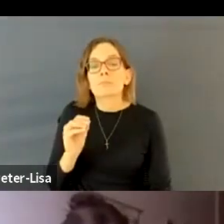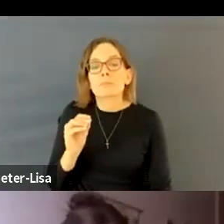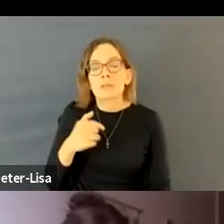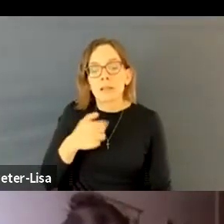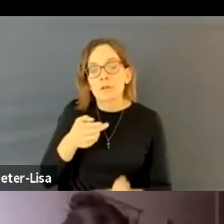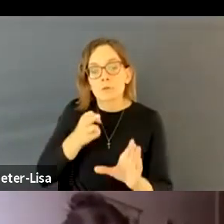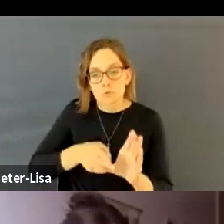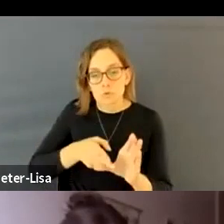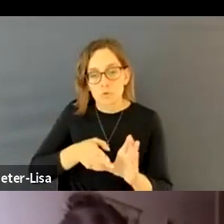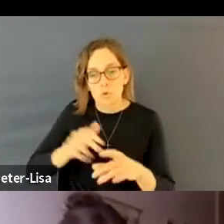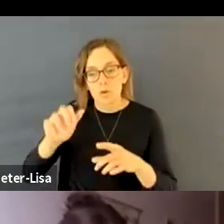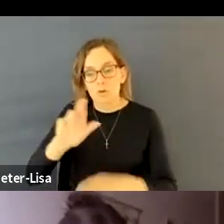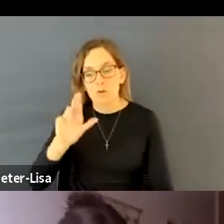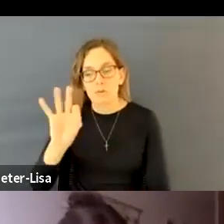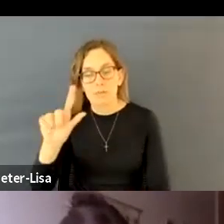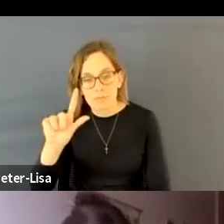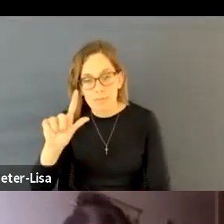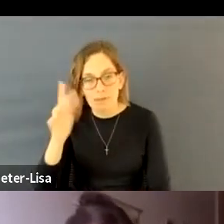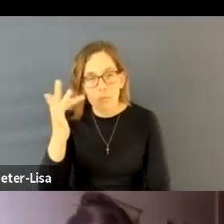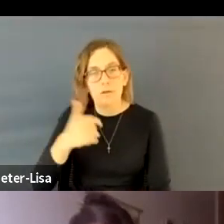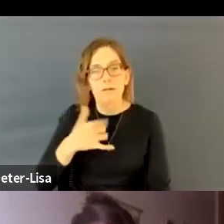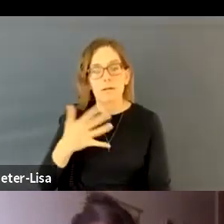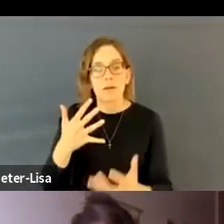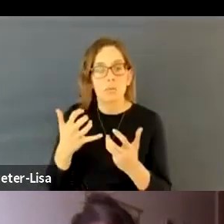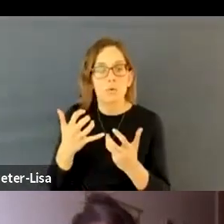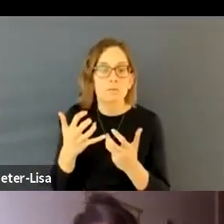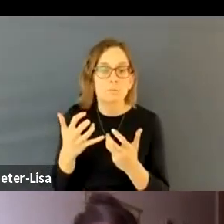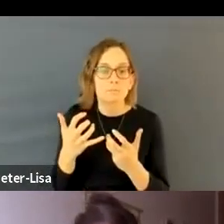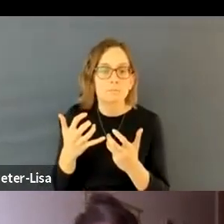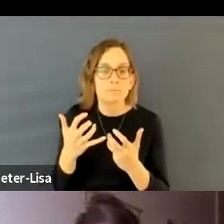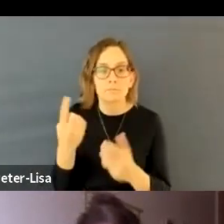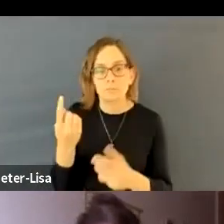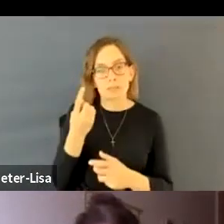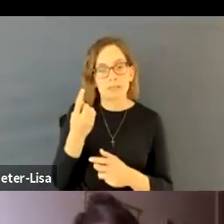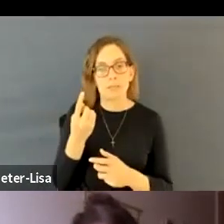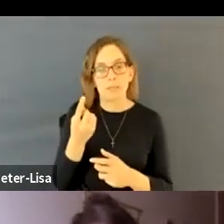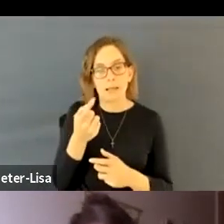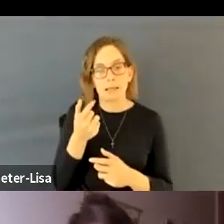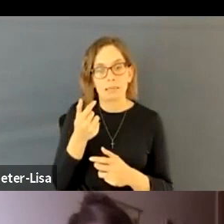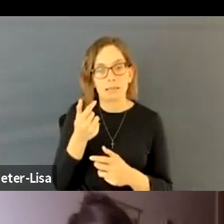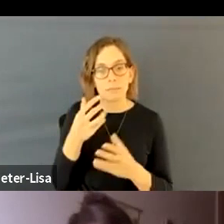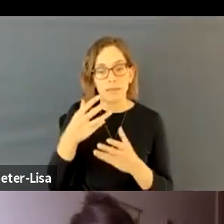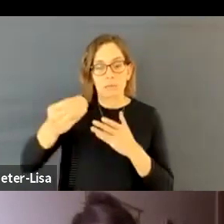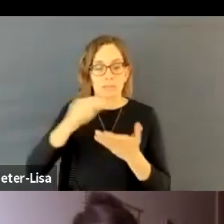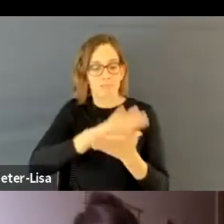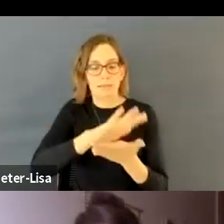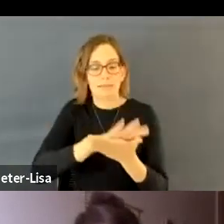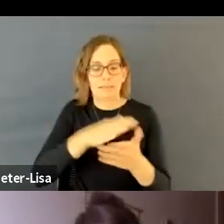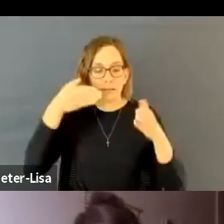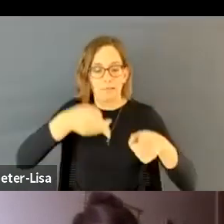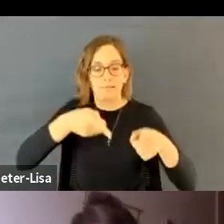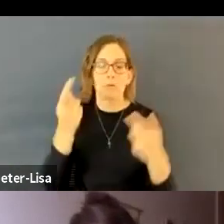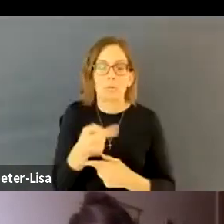I joined Rehearsals for Life because I wanted something a little bit outside of academia. And I'm also